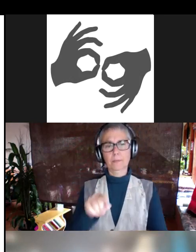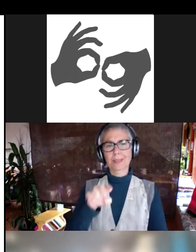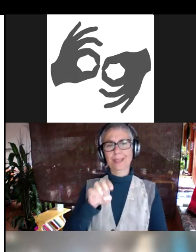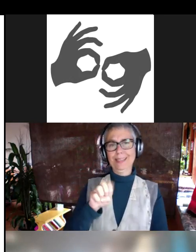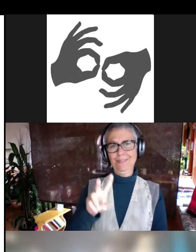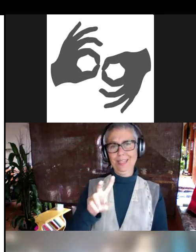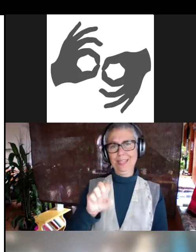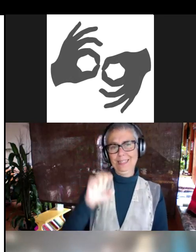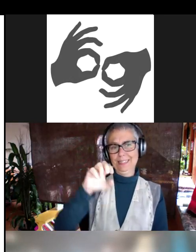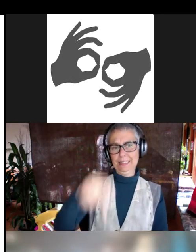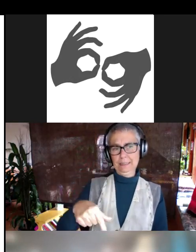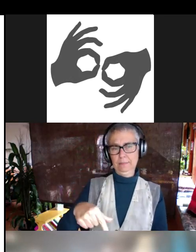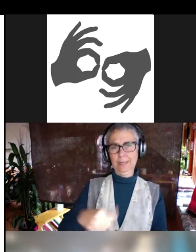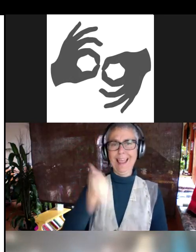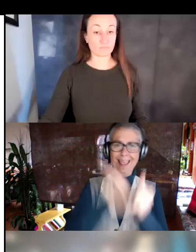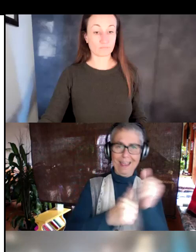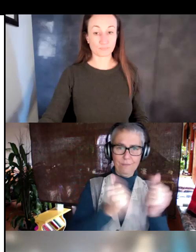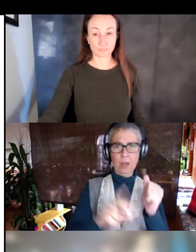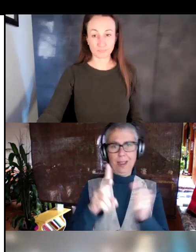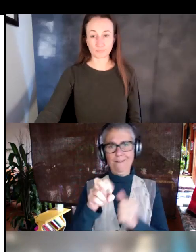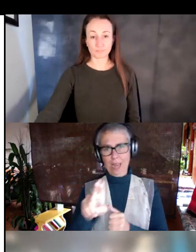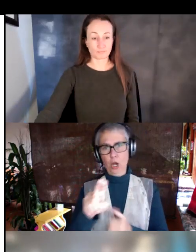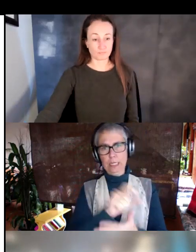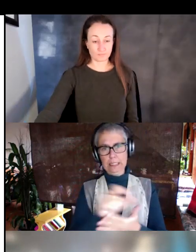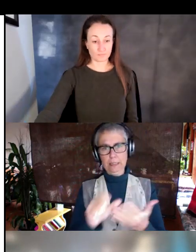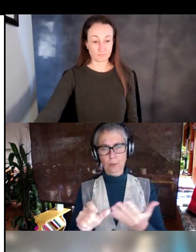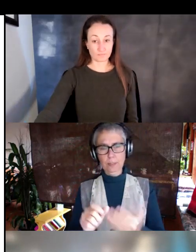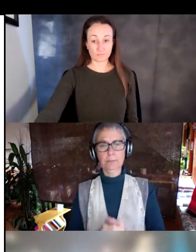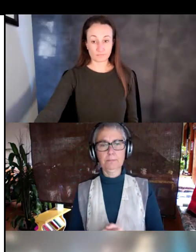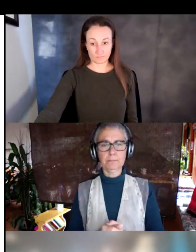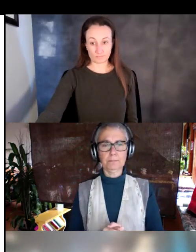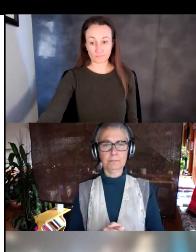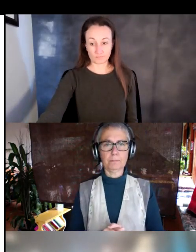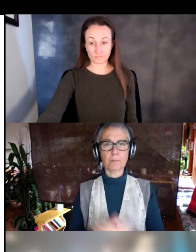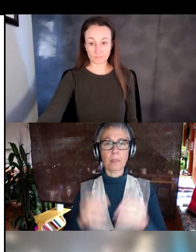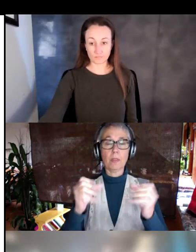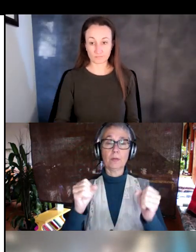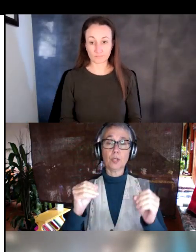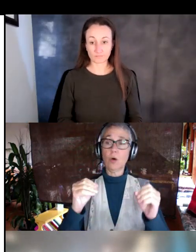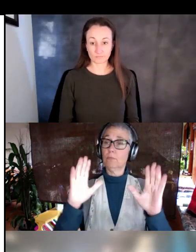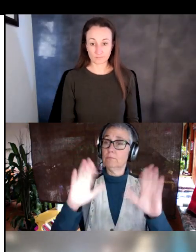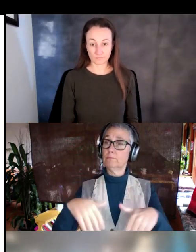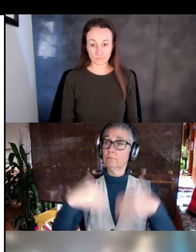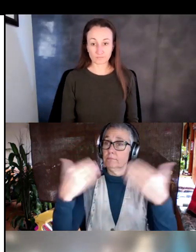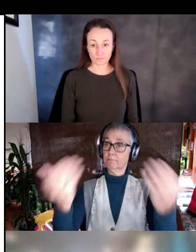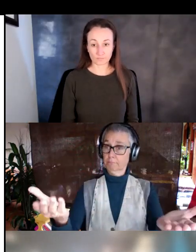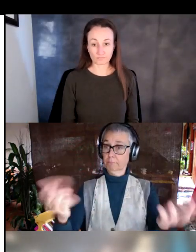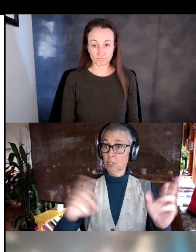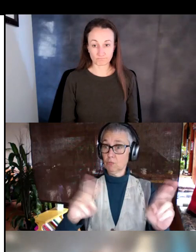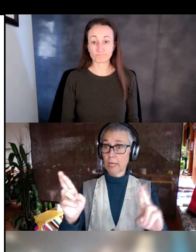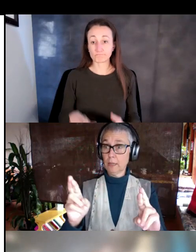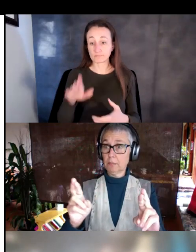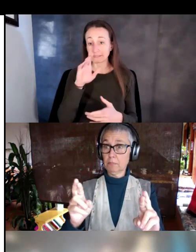evSeq. And so just to highlight again the problem that we're looking at here, if we look at a traditional directed